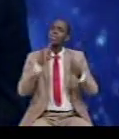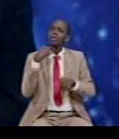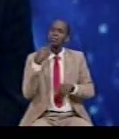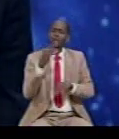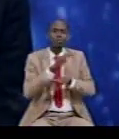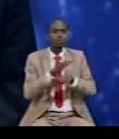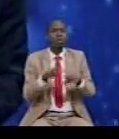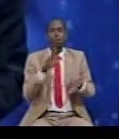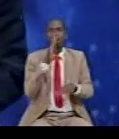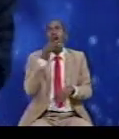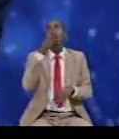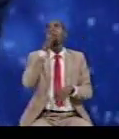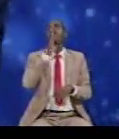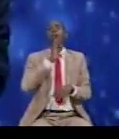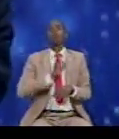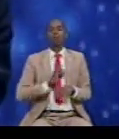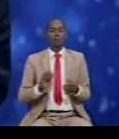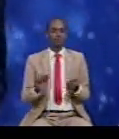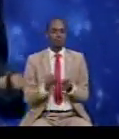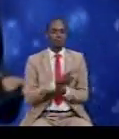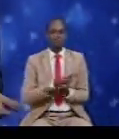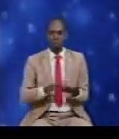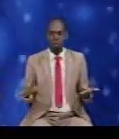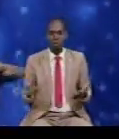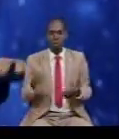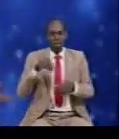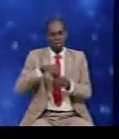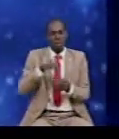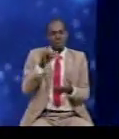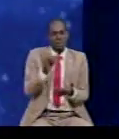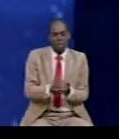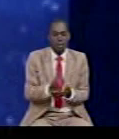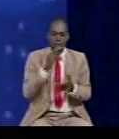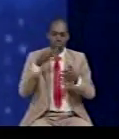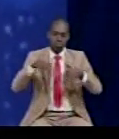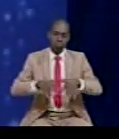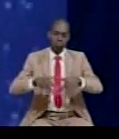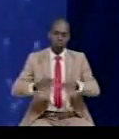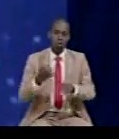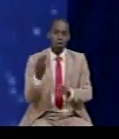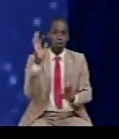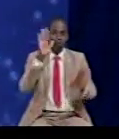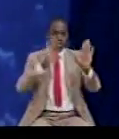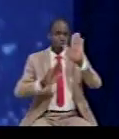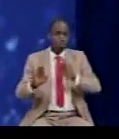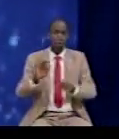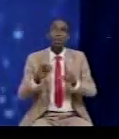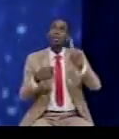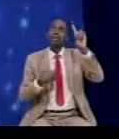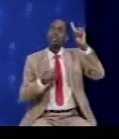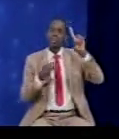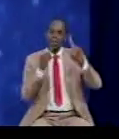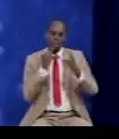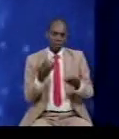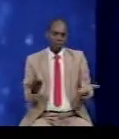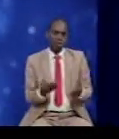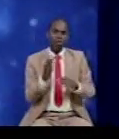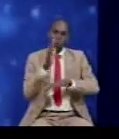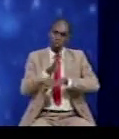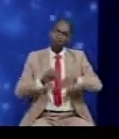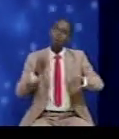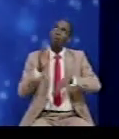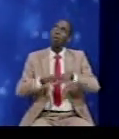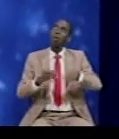up by the trouble. You don't have to drown in the sea of the trouble. I'm here, and you can call upon me. Call upon